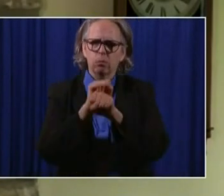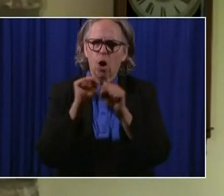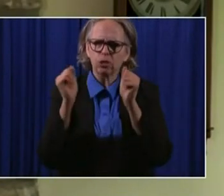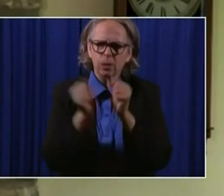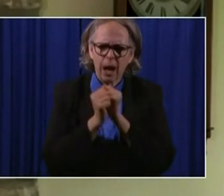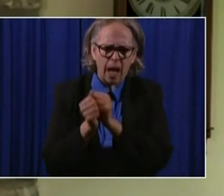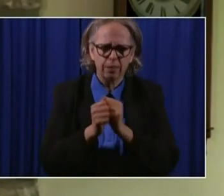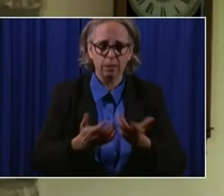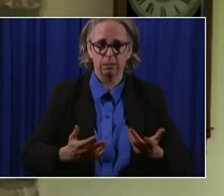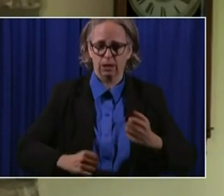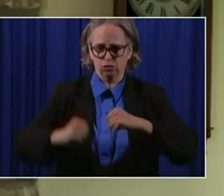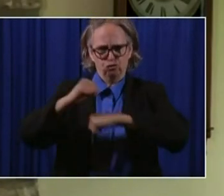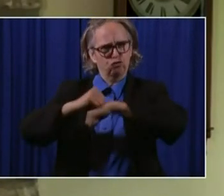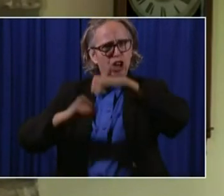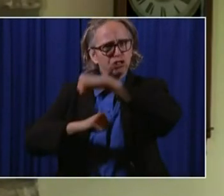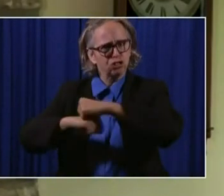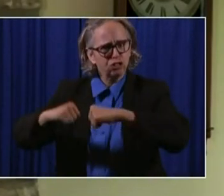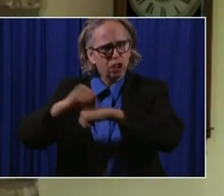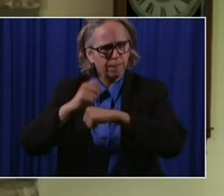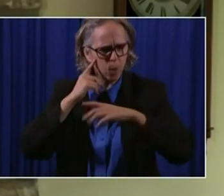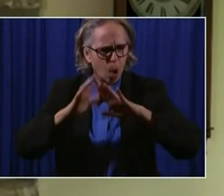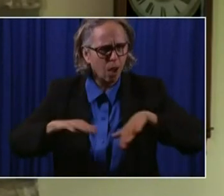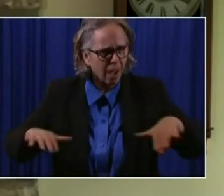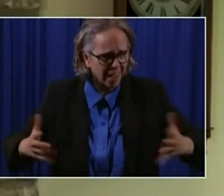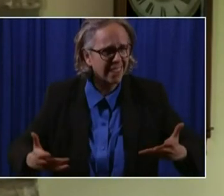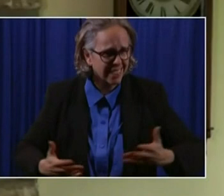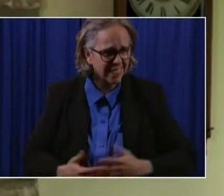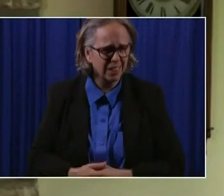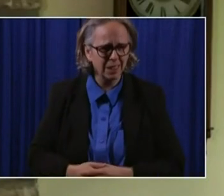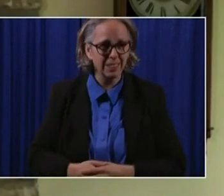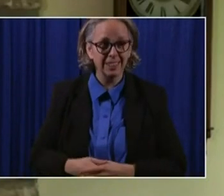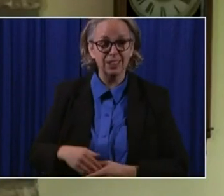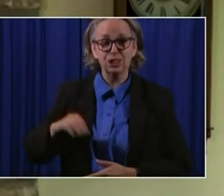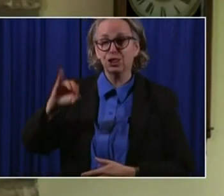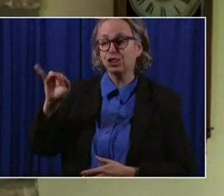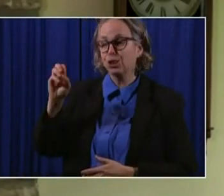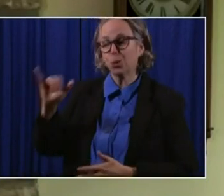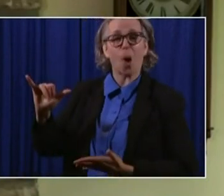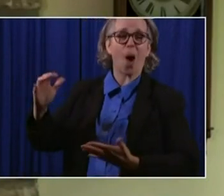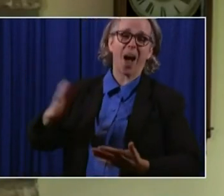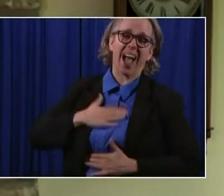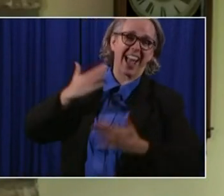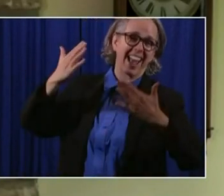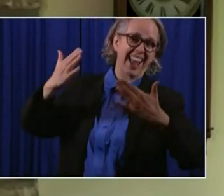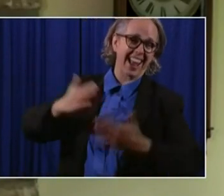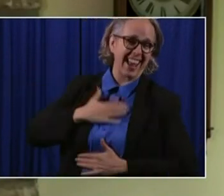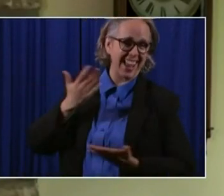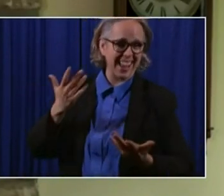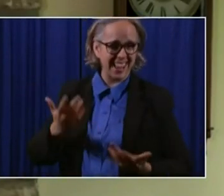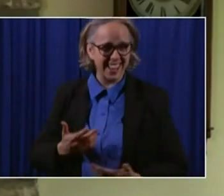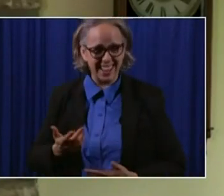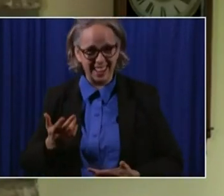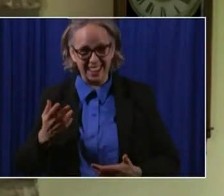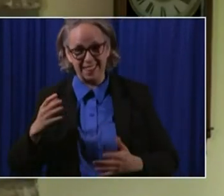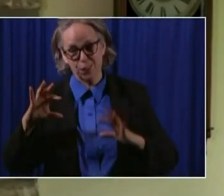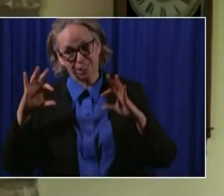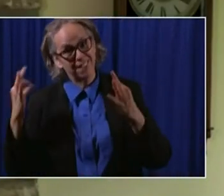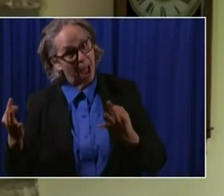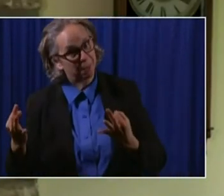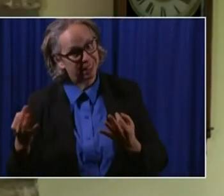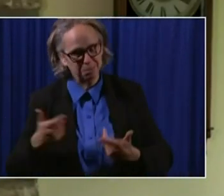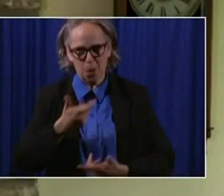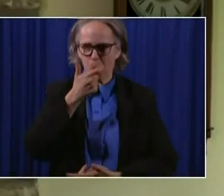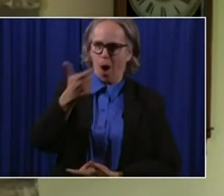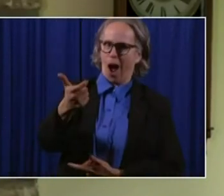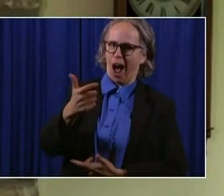student athletes, and certainly brings joy to those athletes and certainly to their families as well.